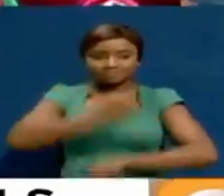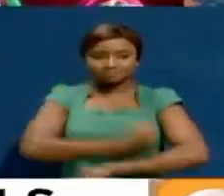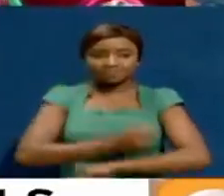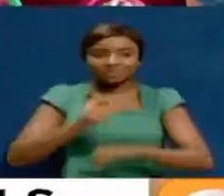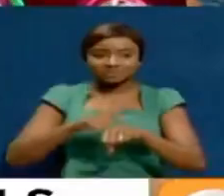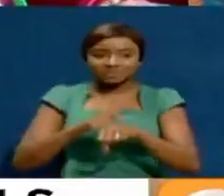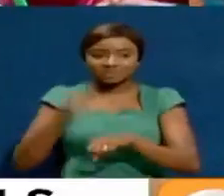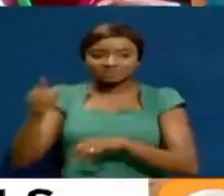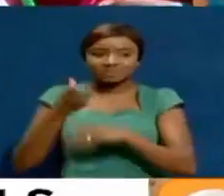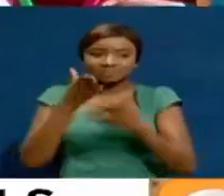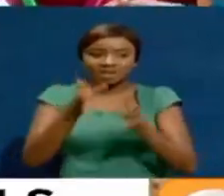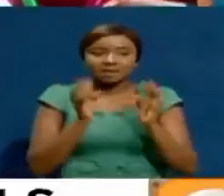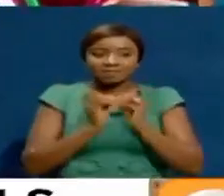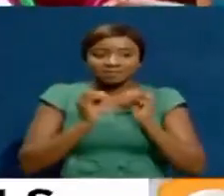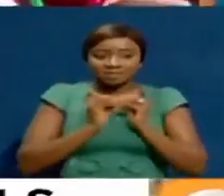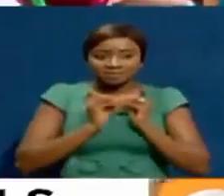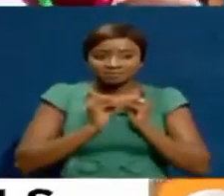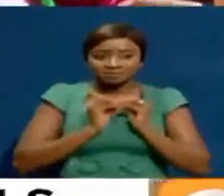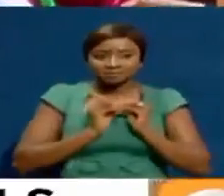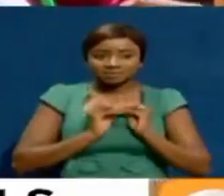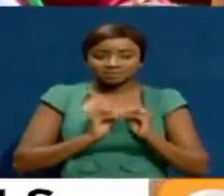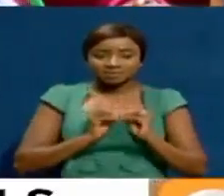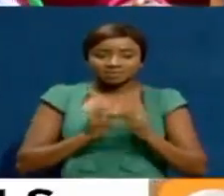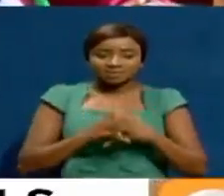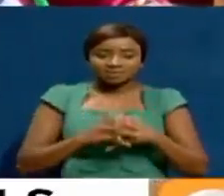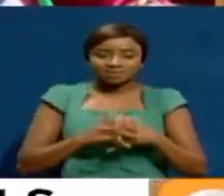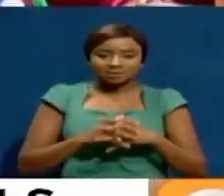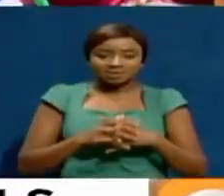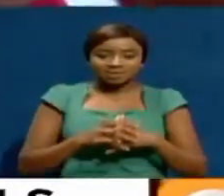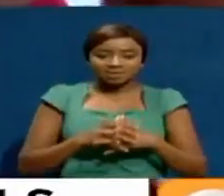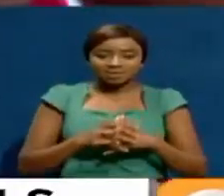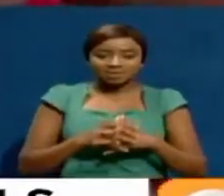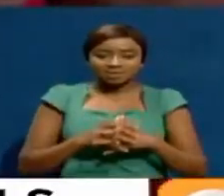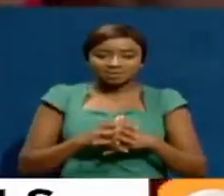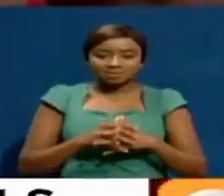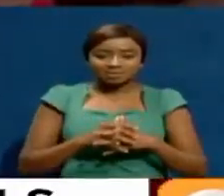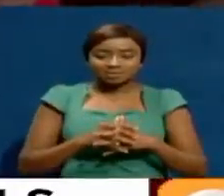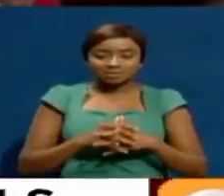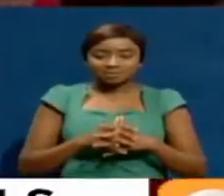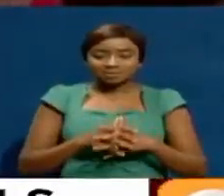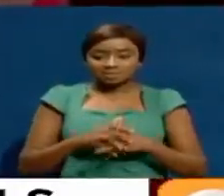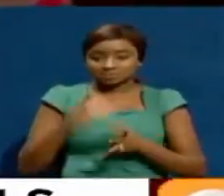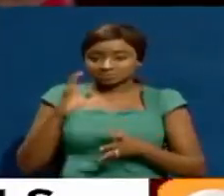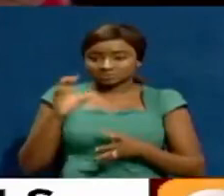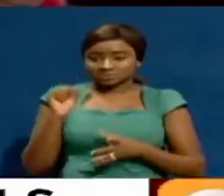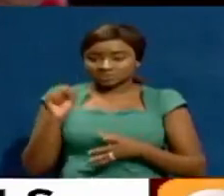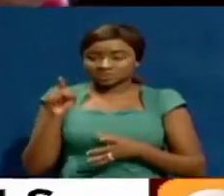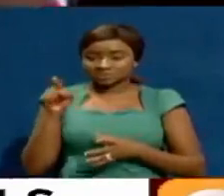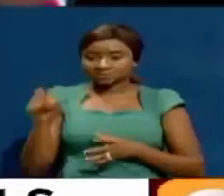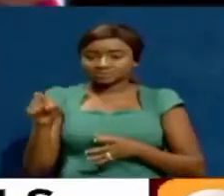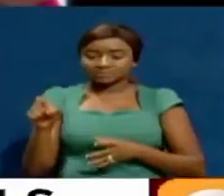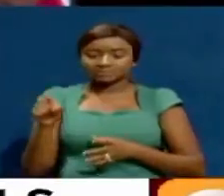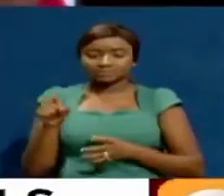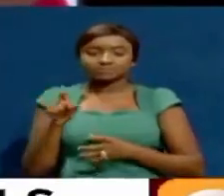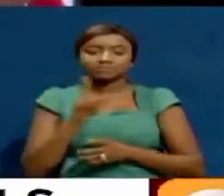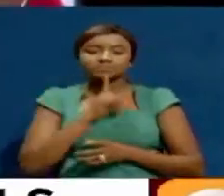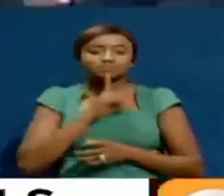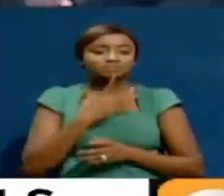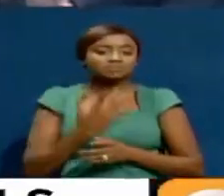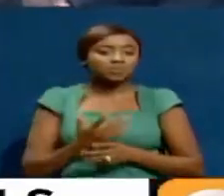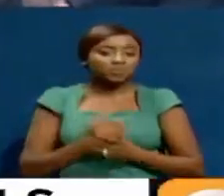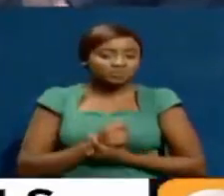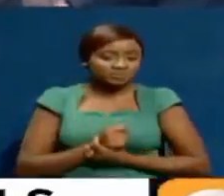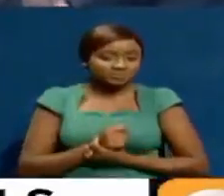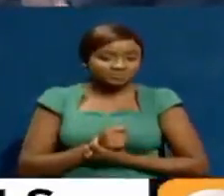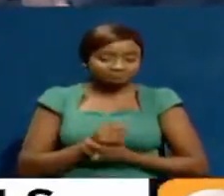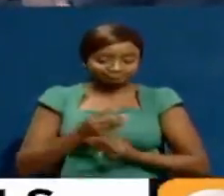meeting with deputy county commissioners, regional and sub-county directors of education, Education Cabinet Secretary Professor George Magoha